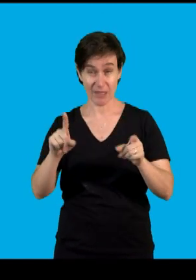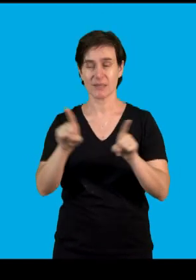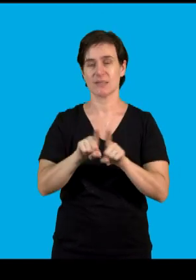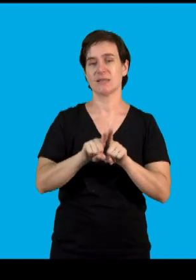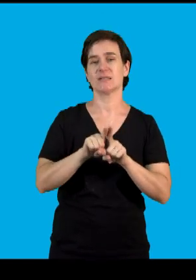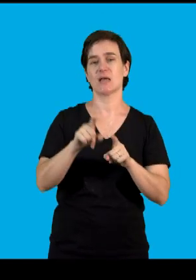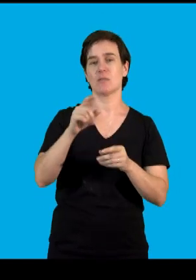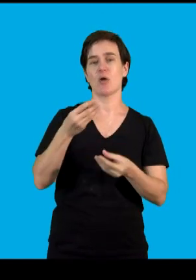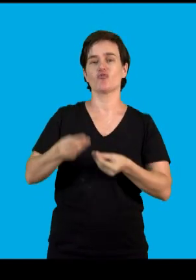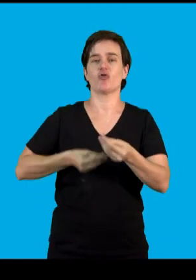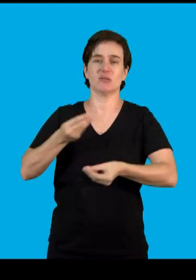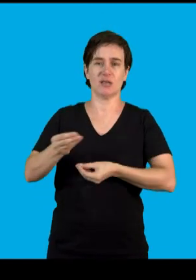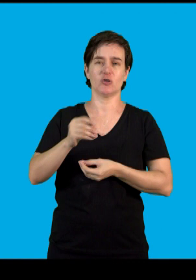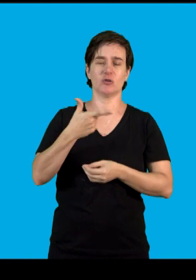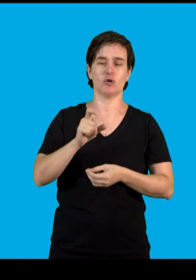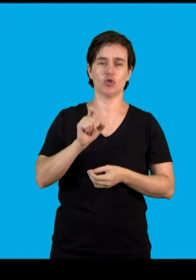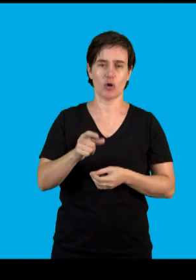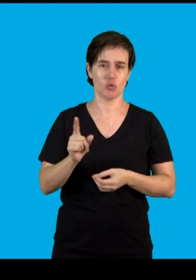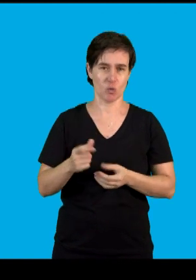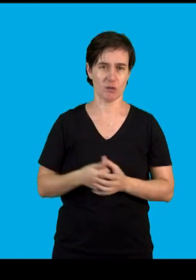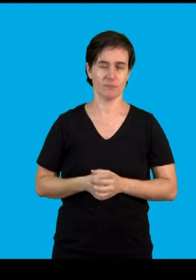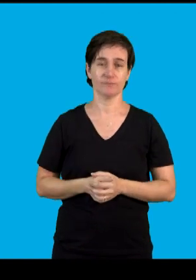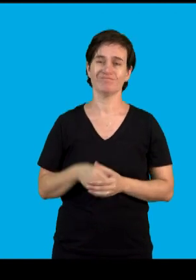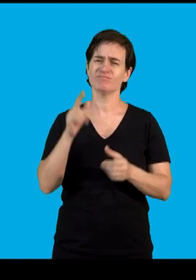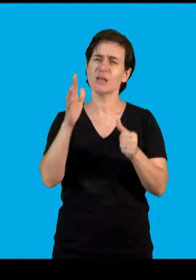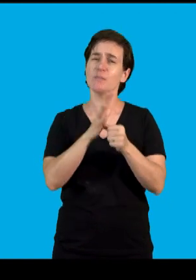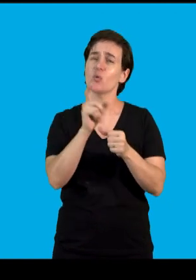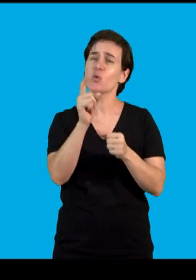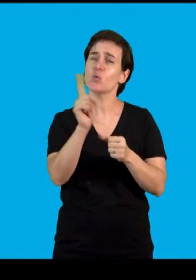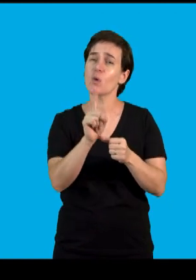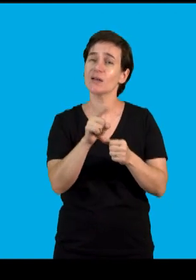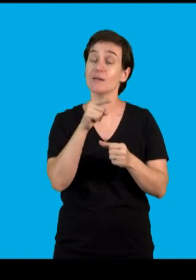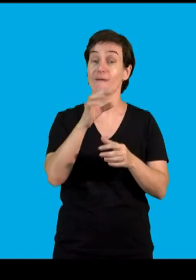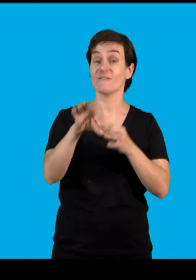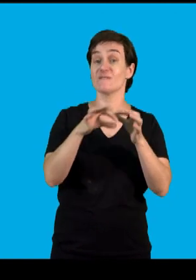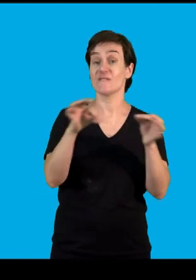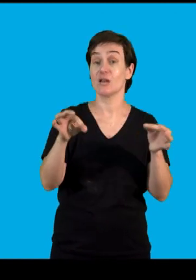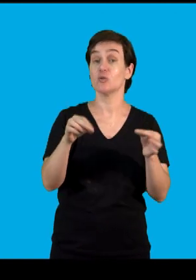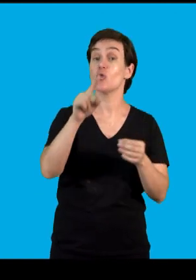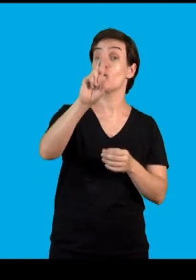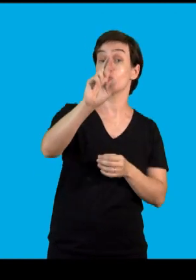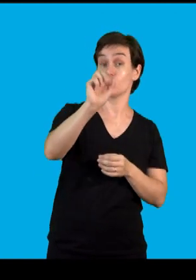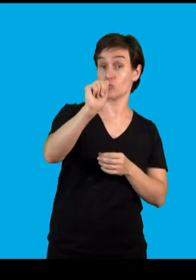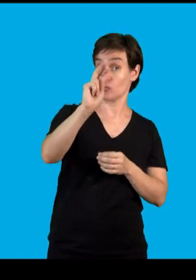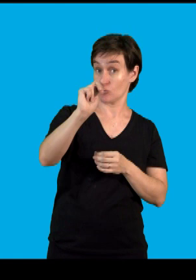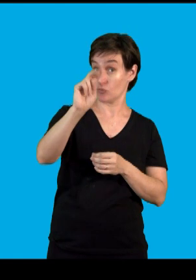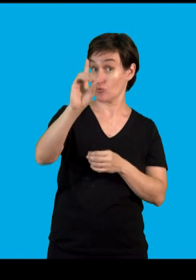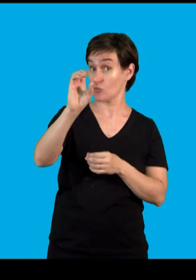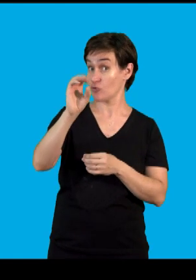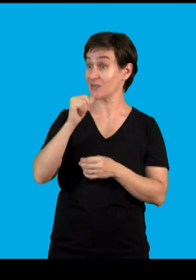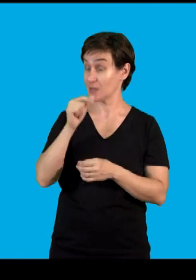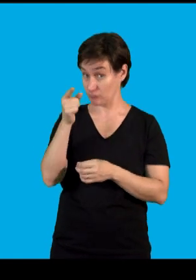the transaction charges. So, what are the key words? The value in rands, we want